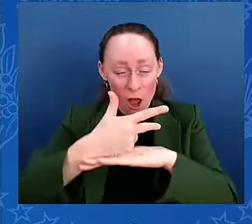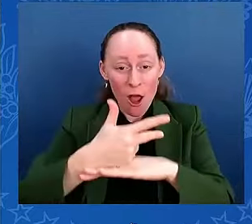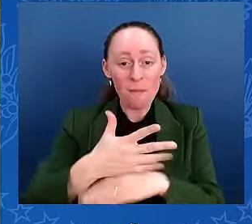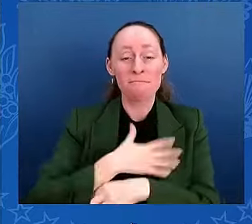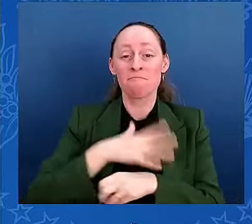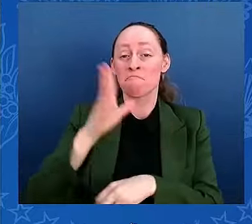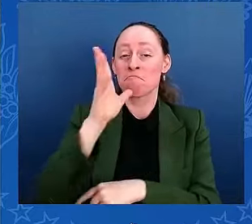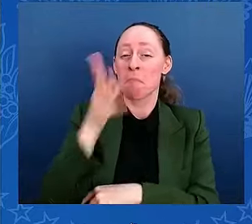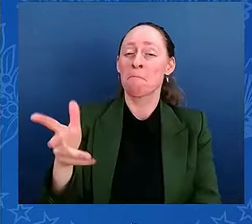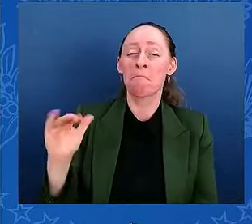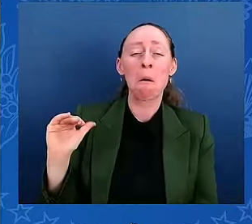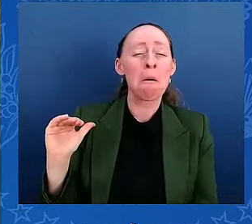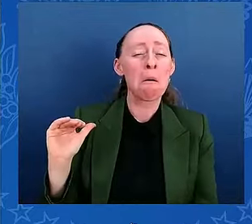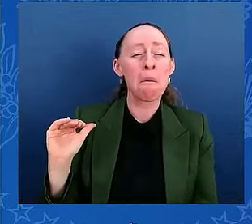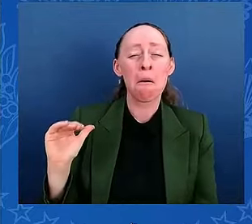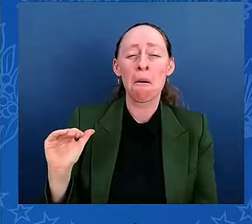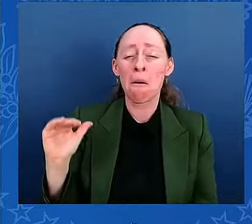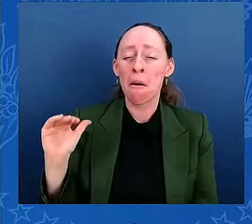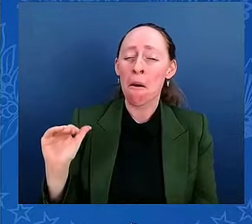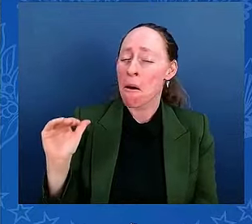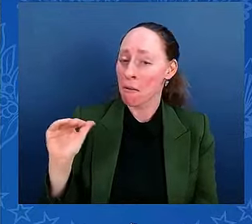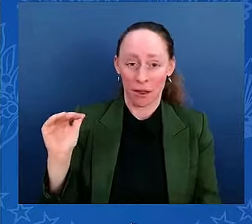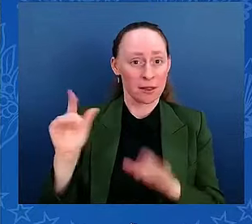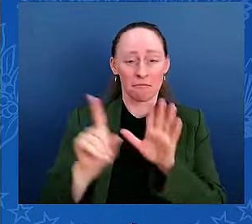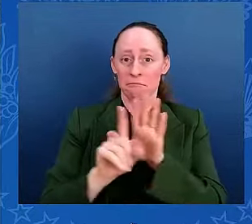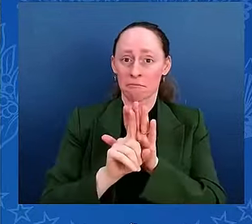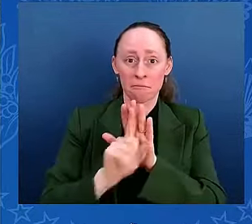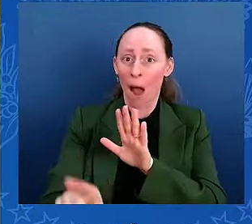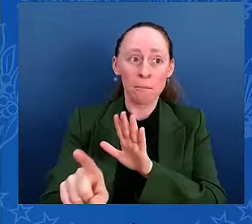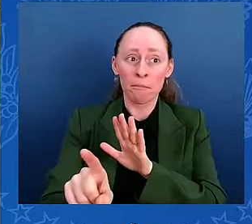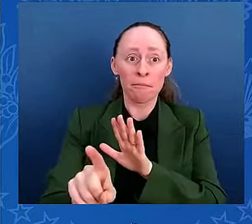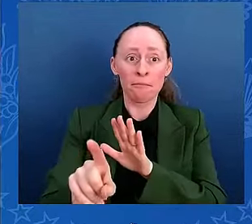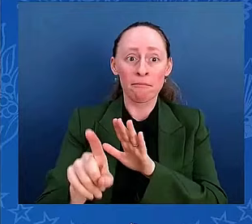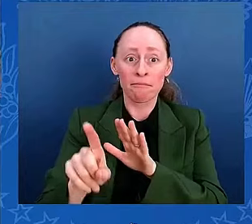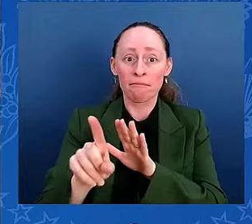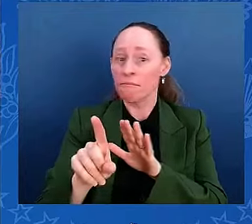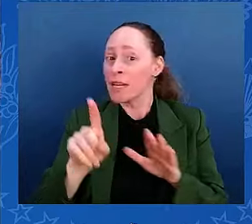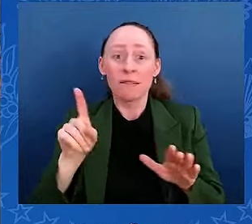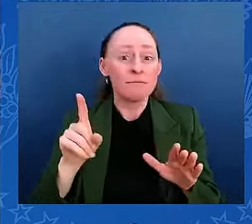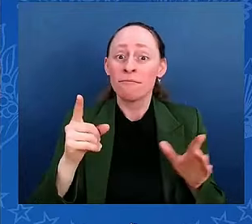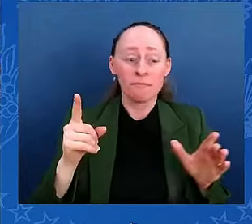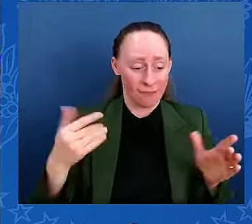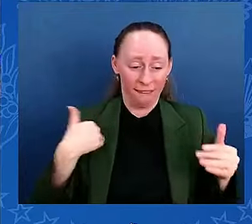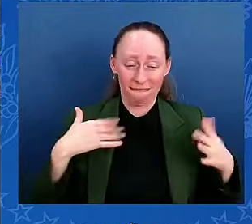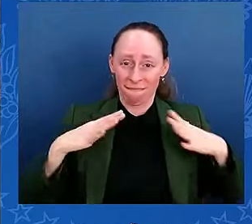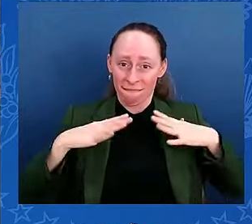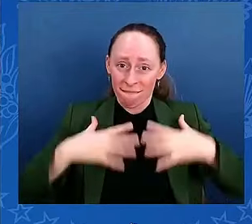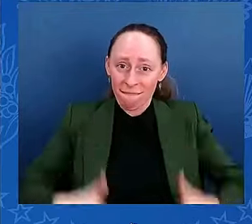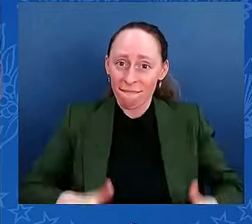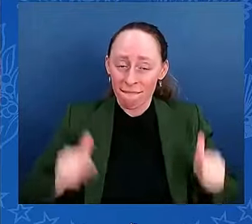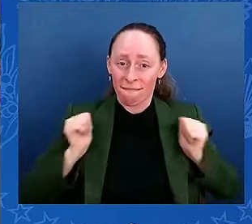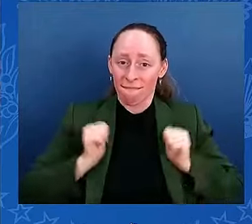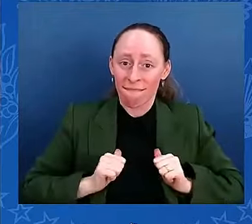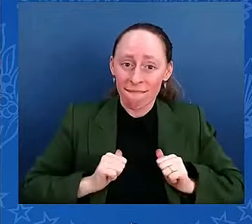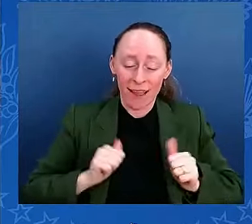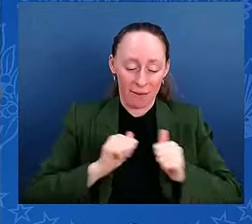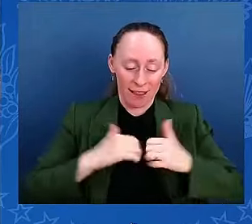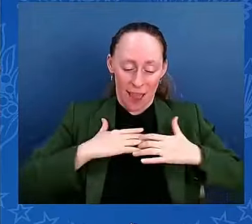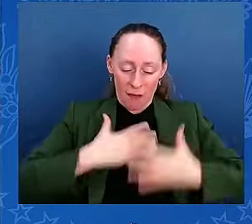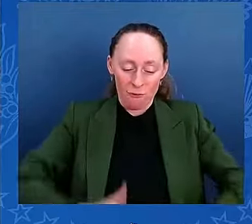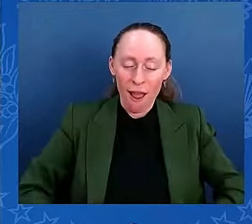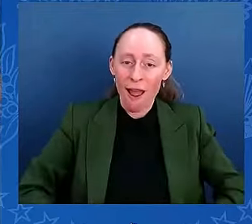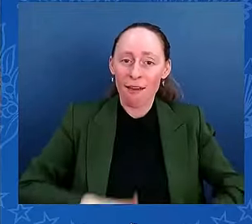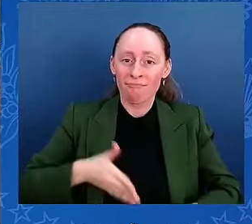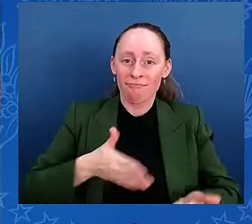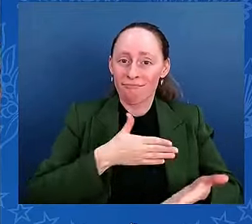house, bounded down the porch steps in her house coat and her apron, and she gave Joe this huge hug as if